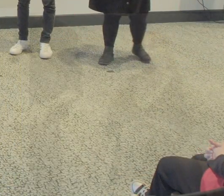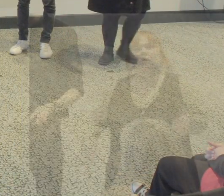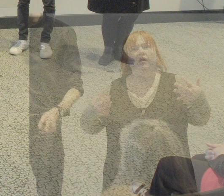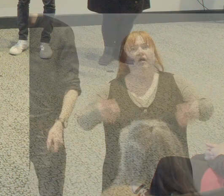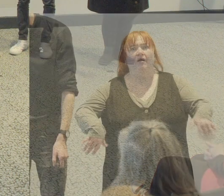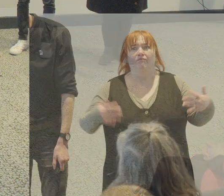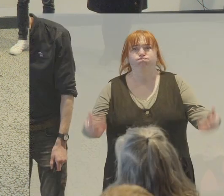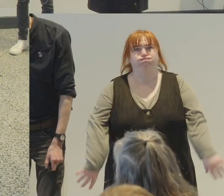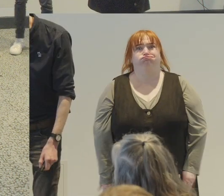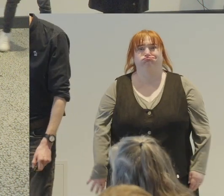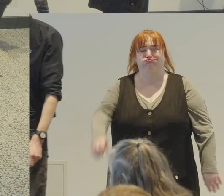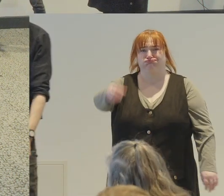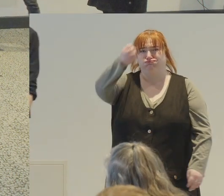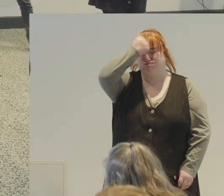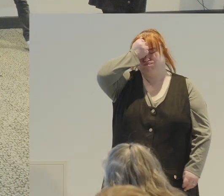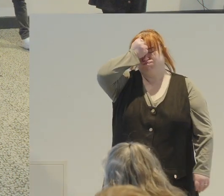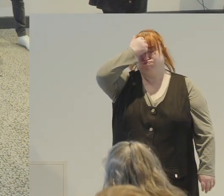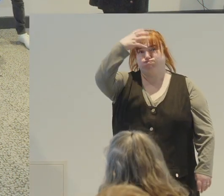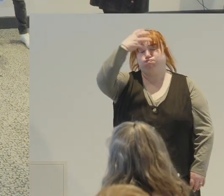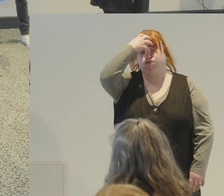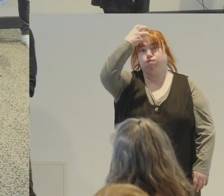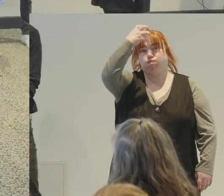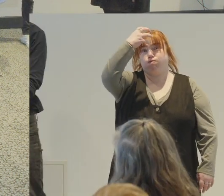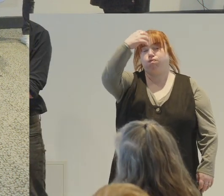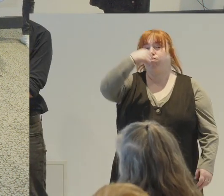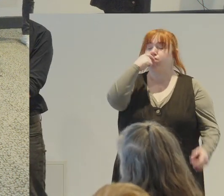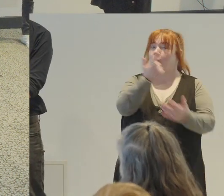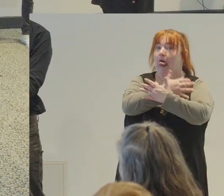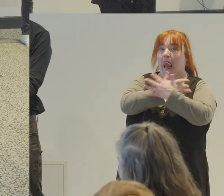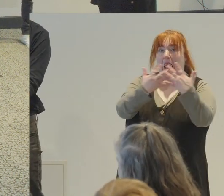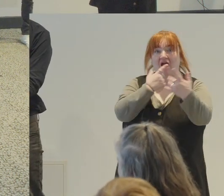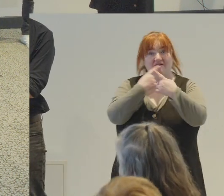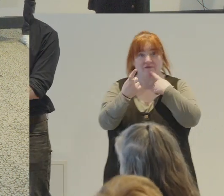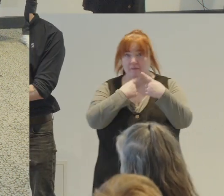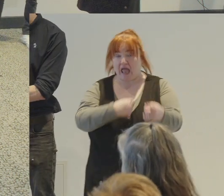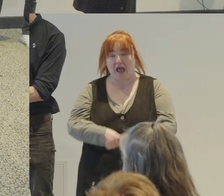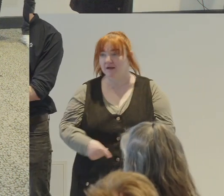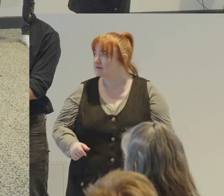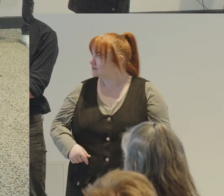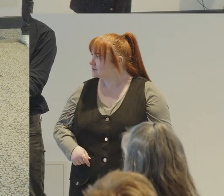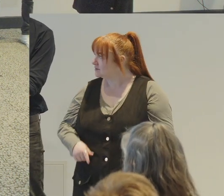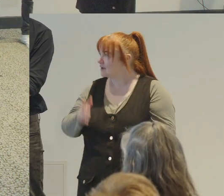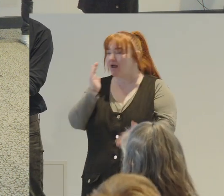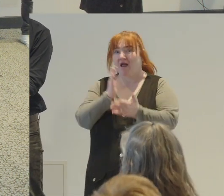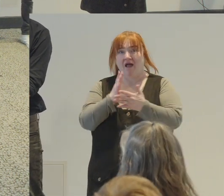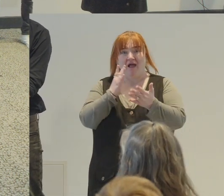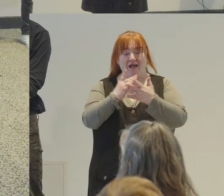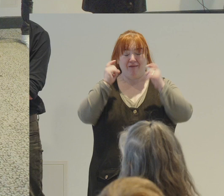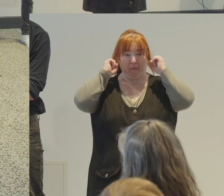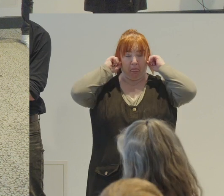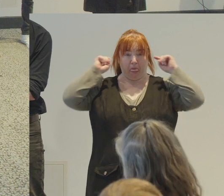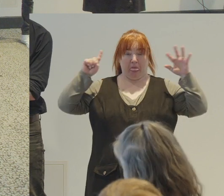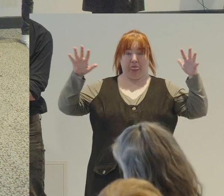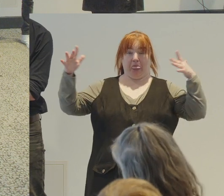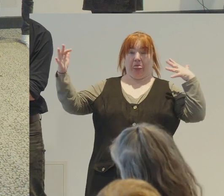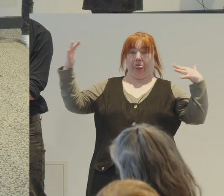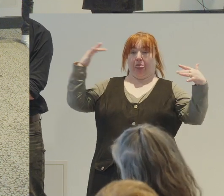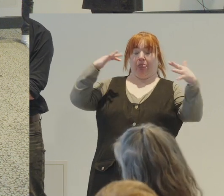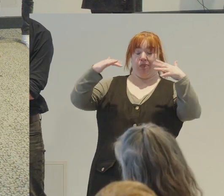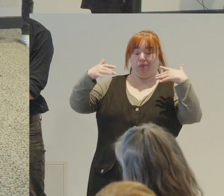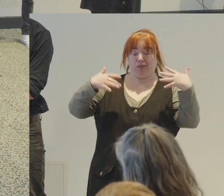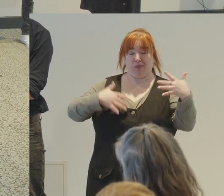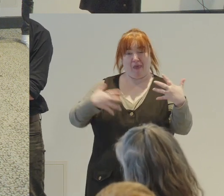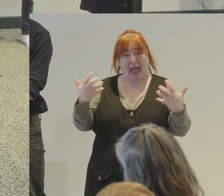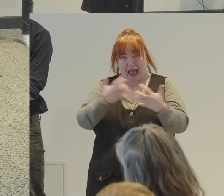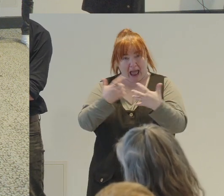blimey. Oh, that was a lot, wasn't that, Charlotte? Oh, yeah, I think the steam's coming out my ears. Oh, I just don't know